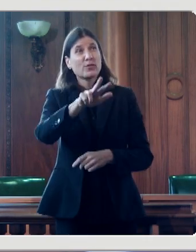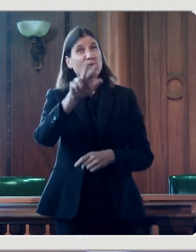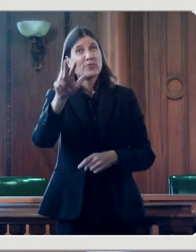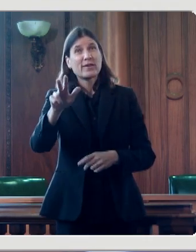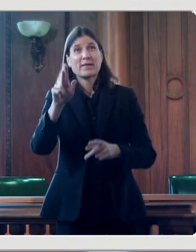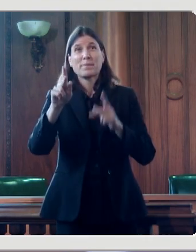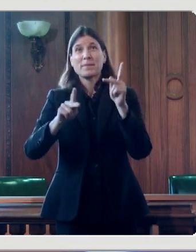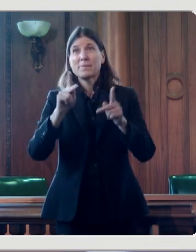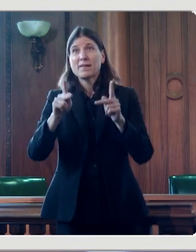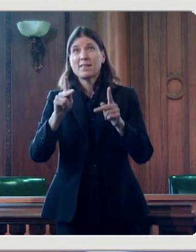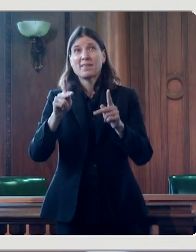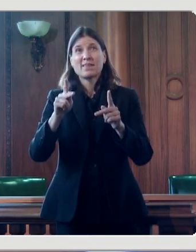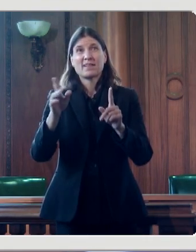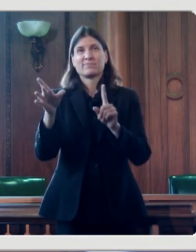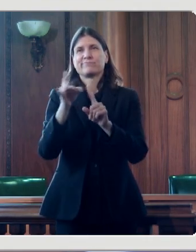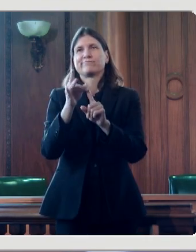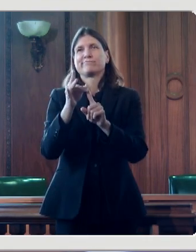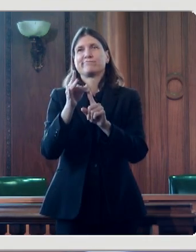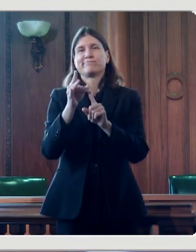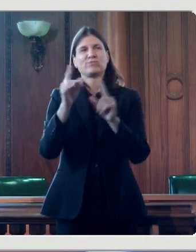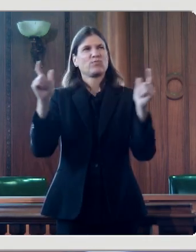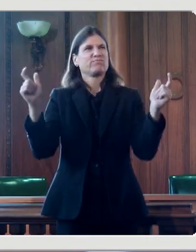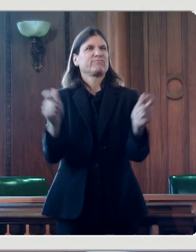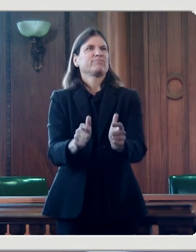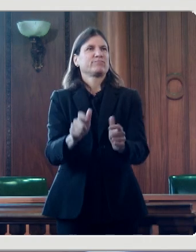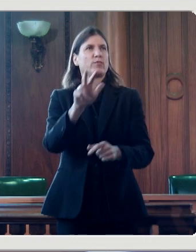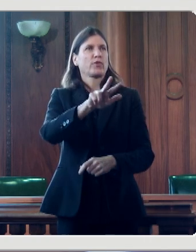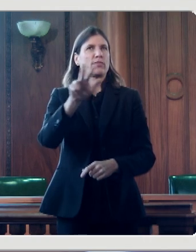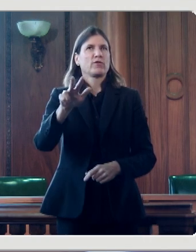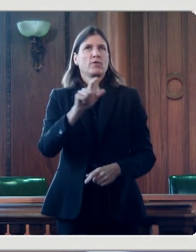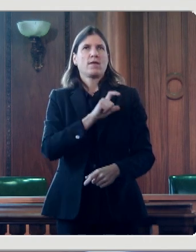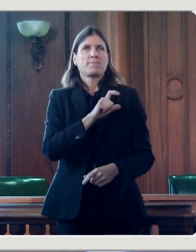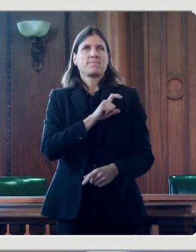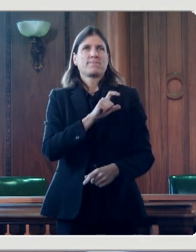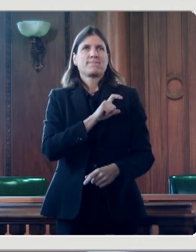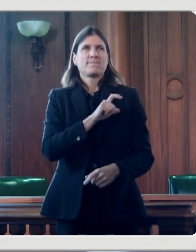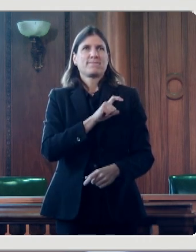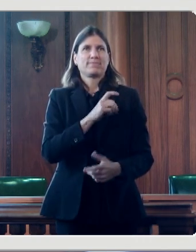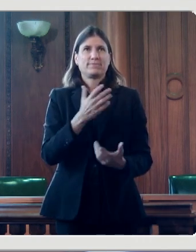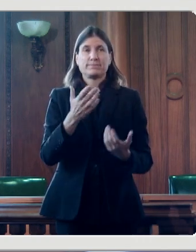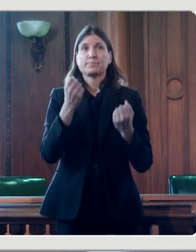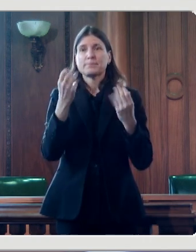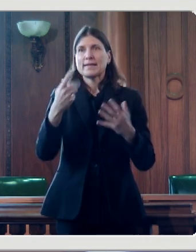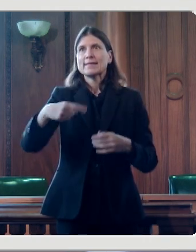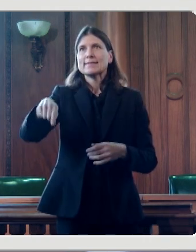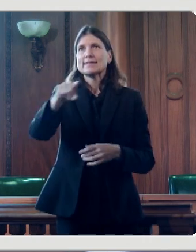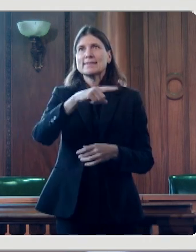COVID. That's why the testing and vaccine needs to be moved as soon as possible.